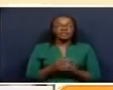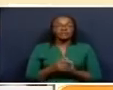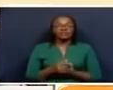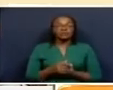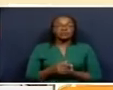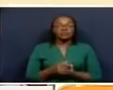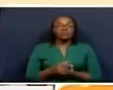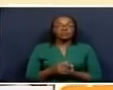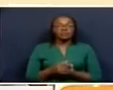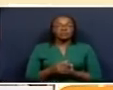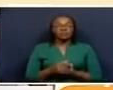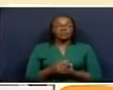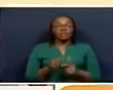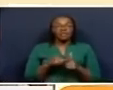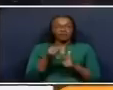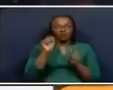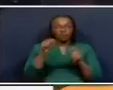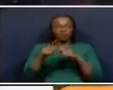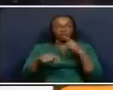win one or two votes there, and that would be a good thing.